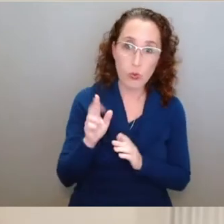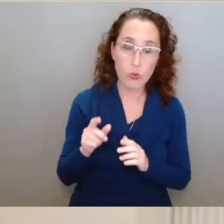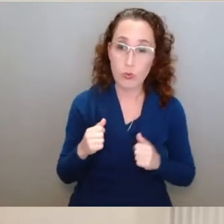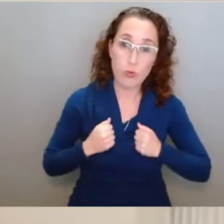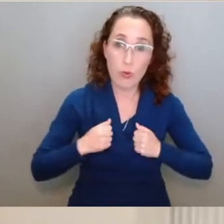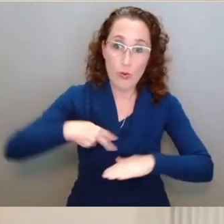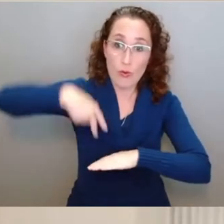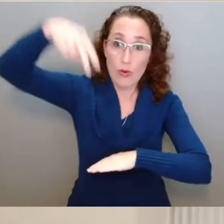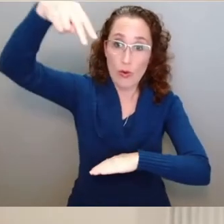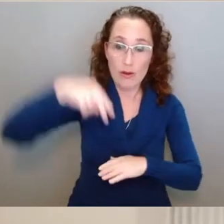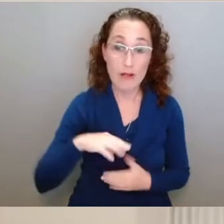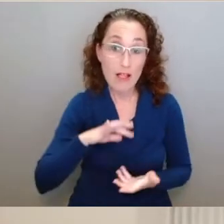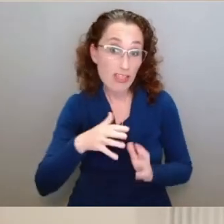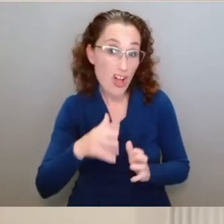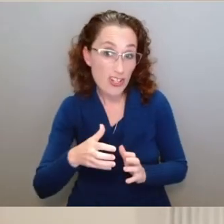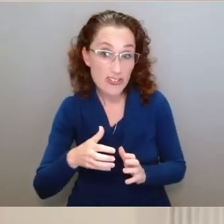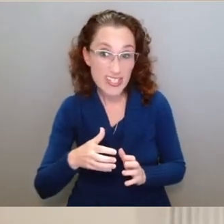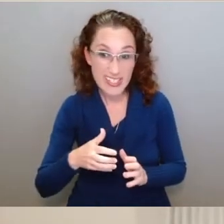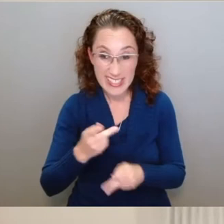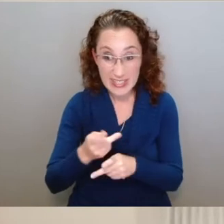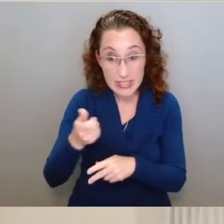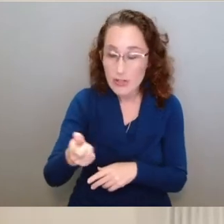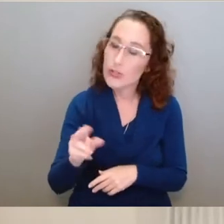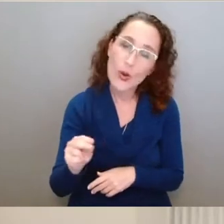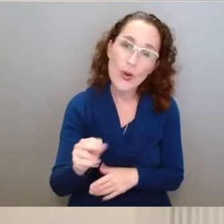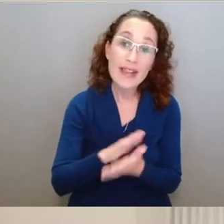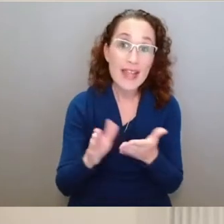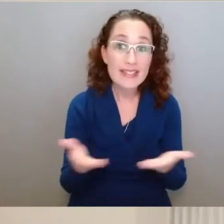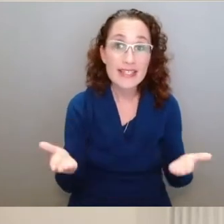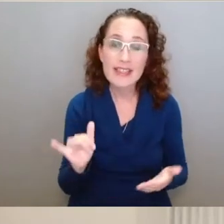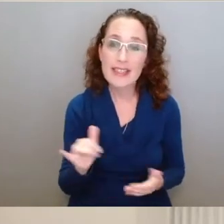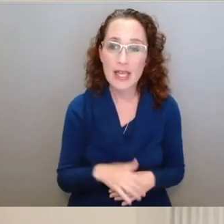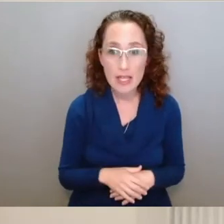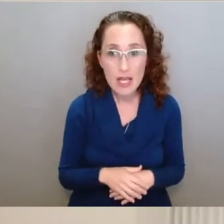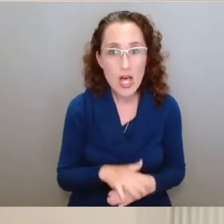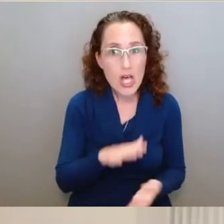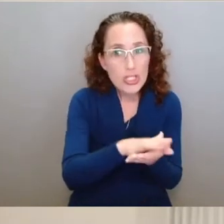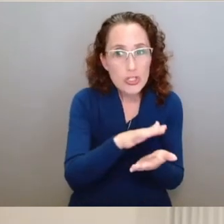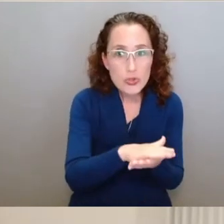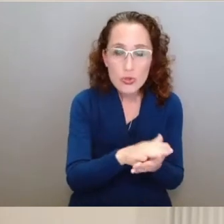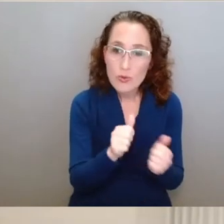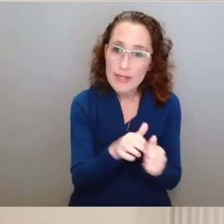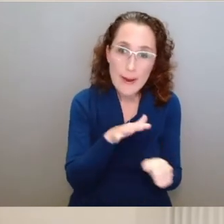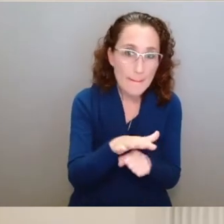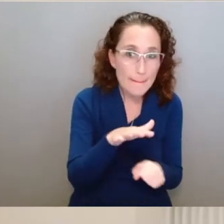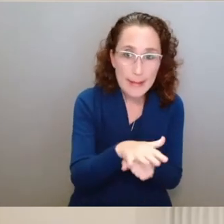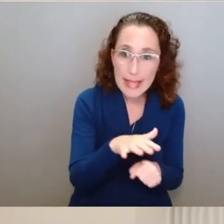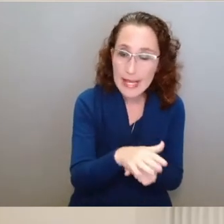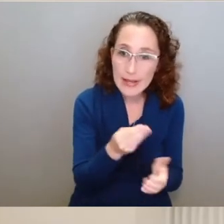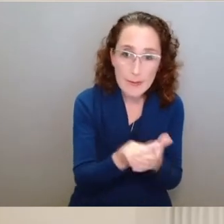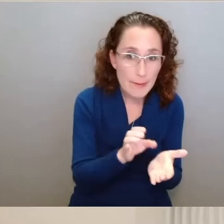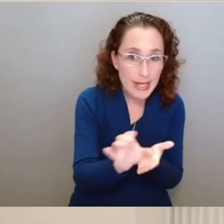does itself, which would be really nice. I mean nice things like a well-funded school, public school in every